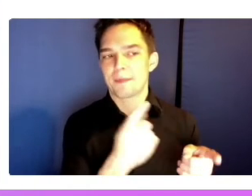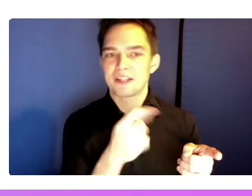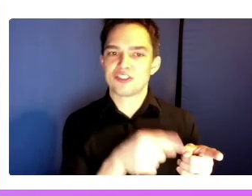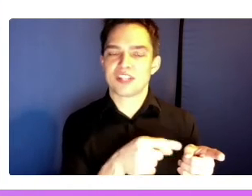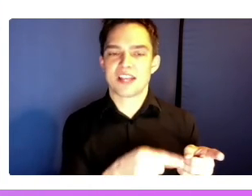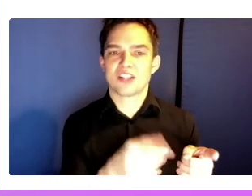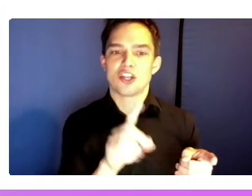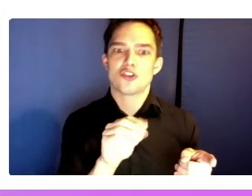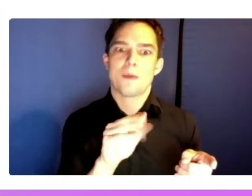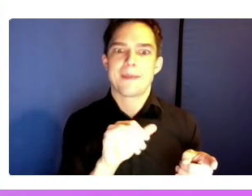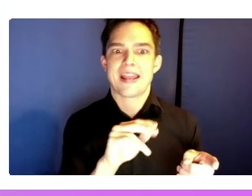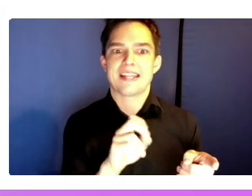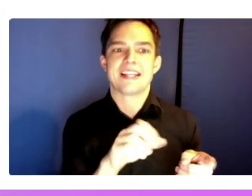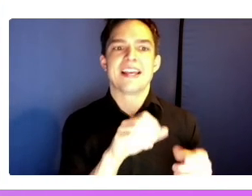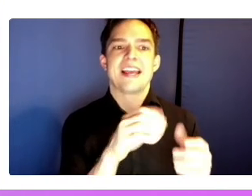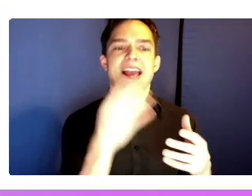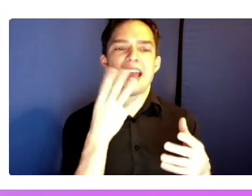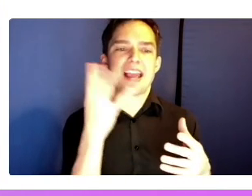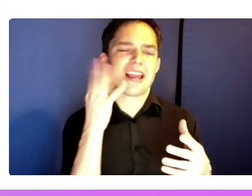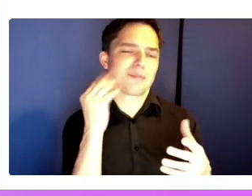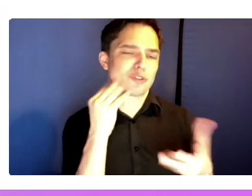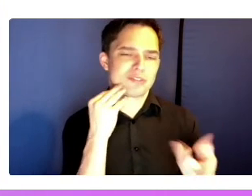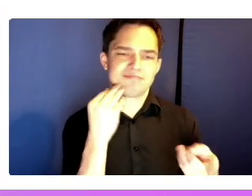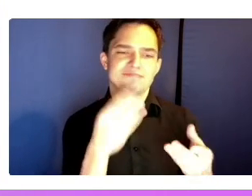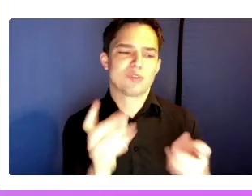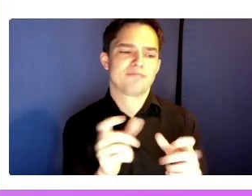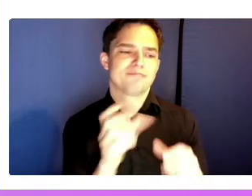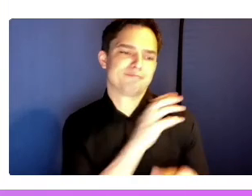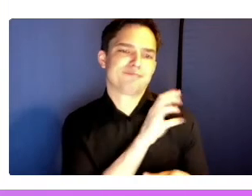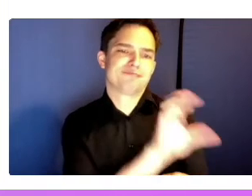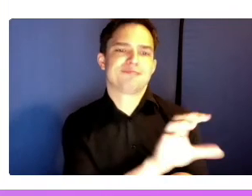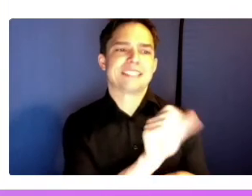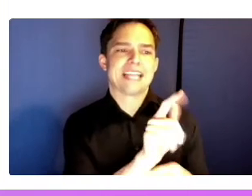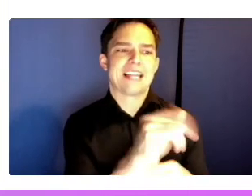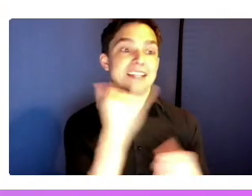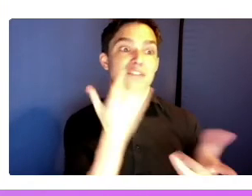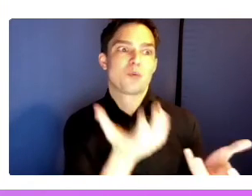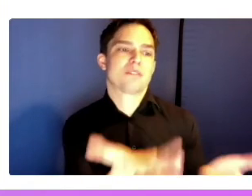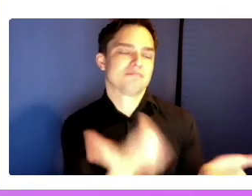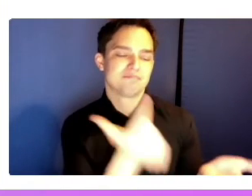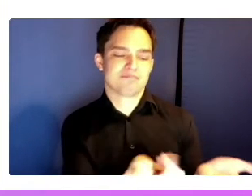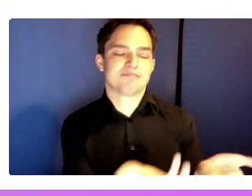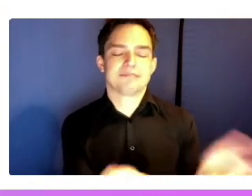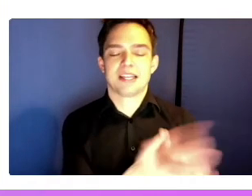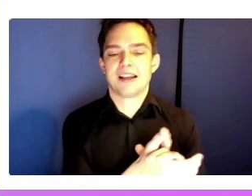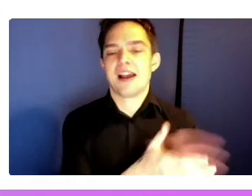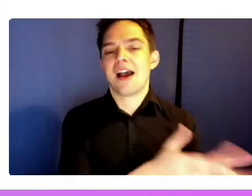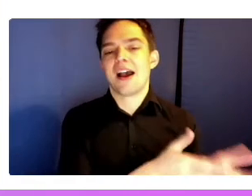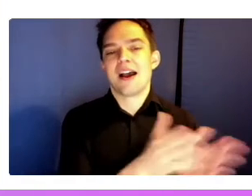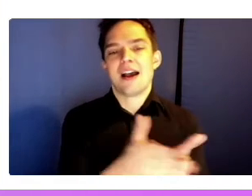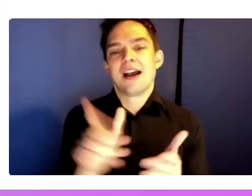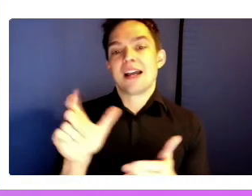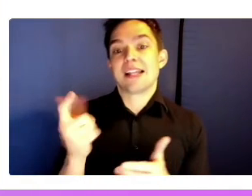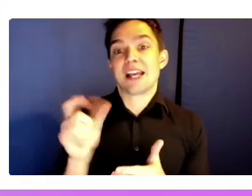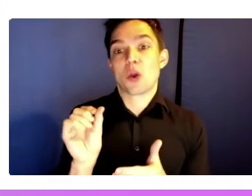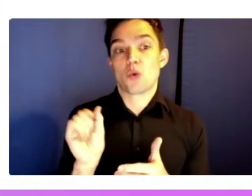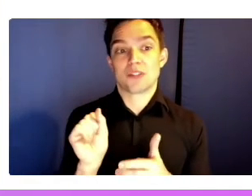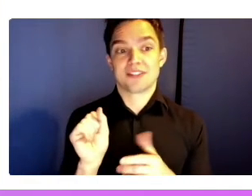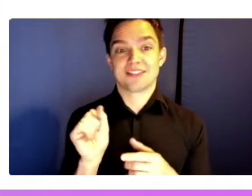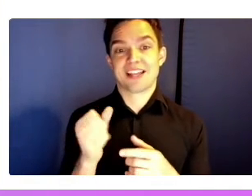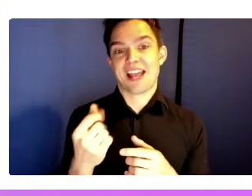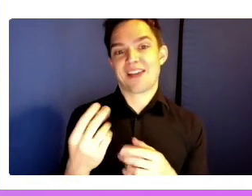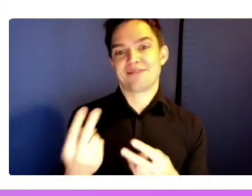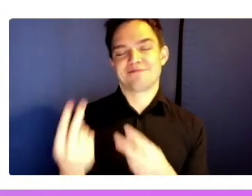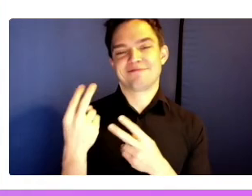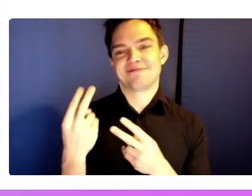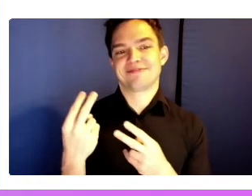domain expertise in that area. We should hand it over to Sally if she wants them. I'm reminded of Legos. Does anyone